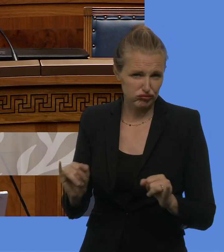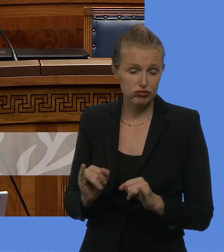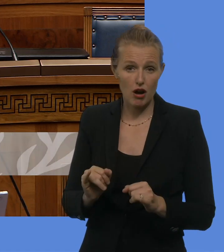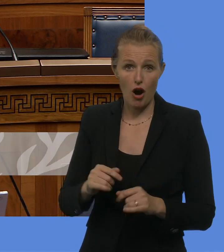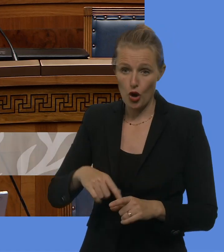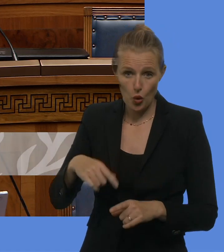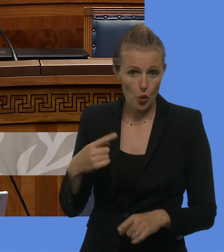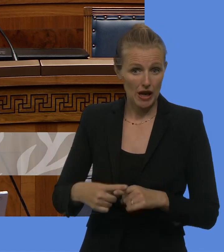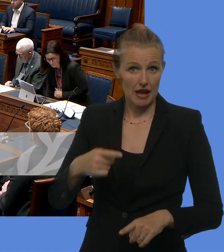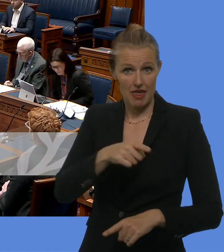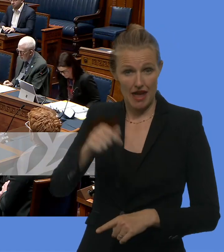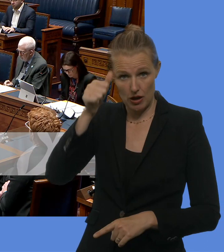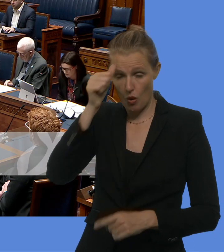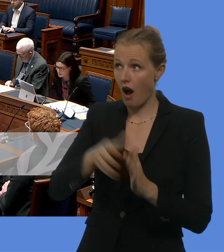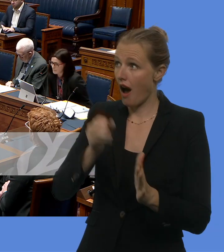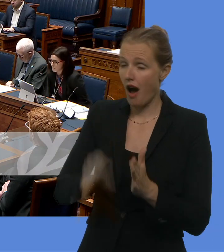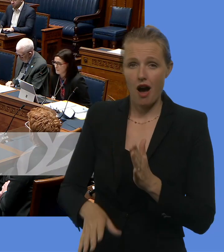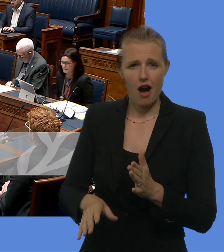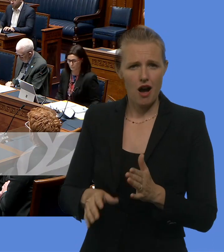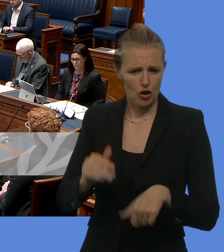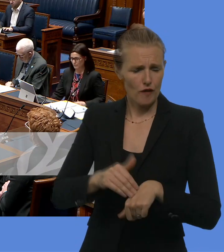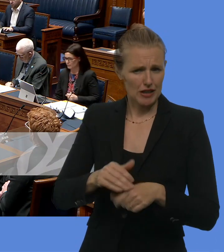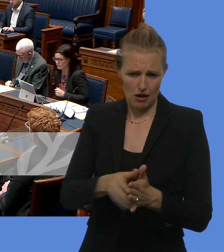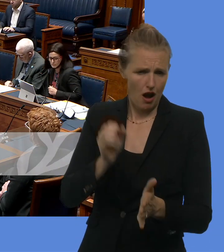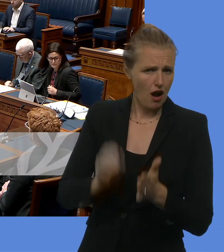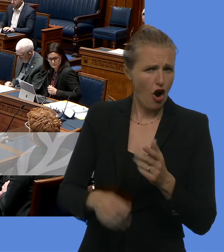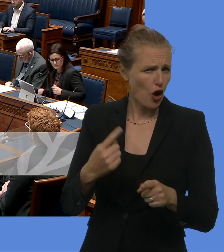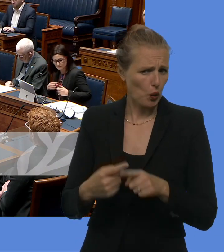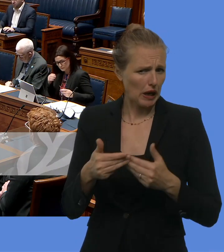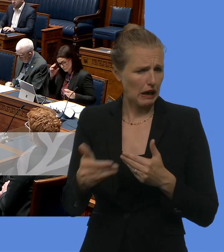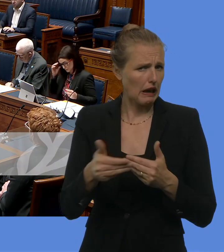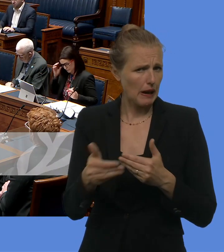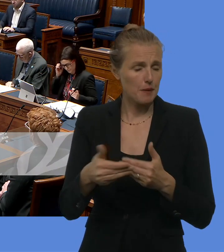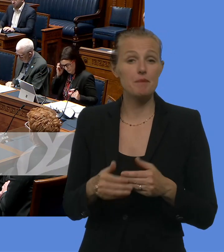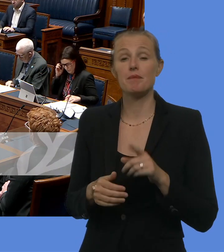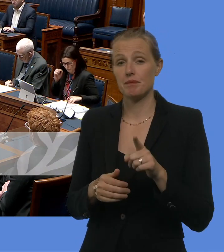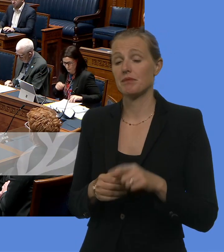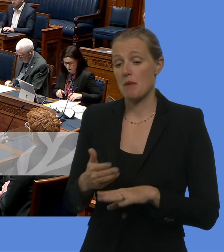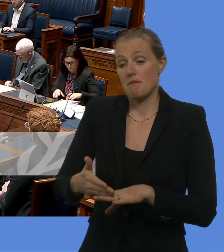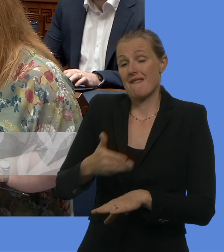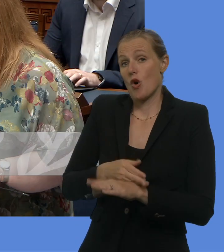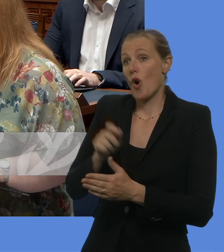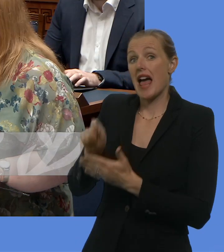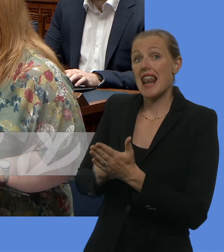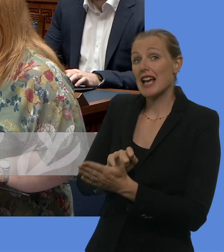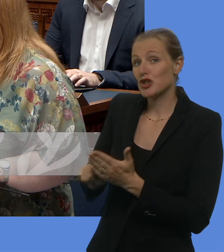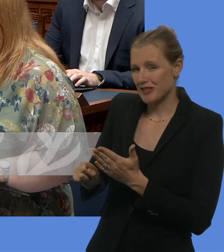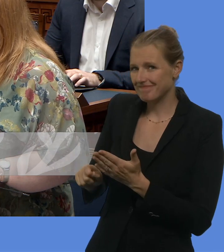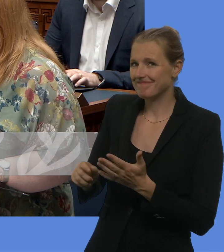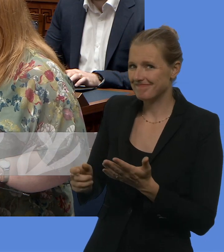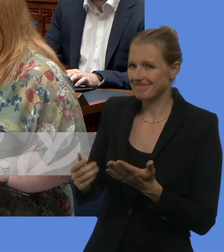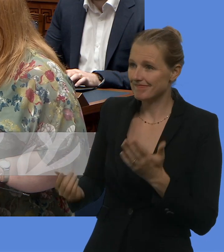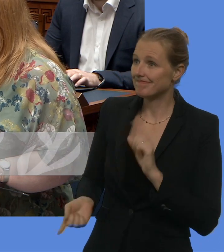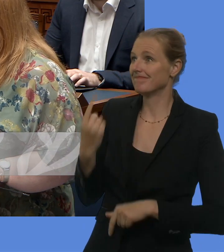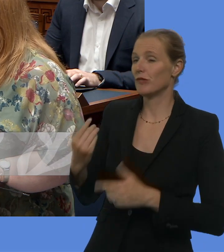has been overturned? Thank you. Prior to the calling of the election, it was anticipated that